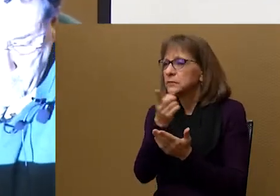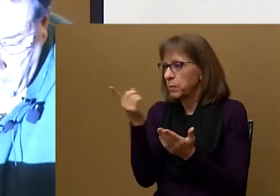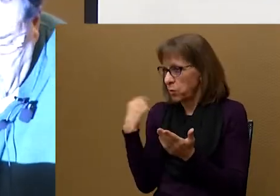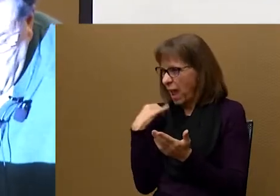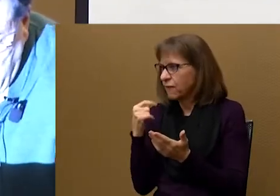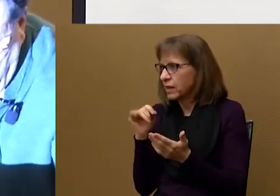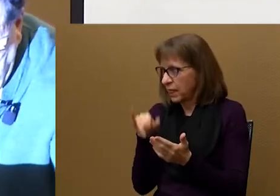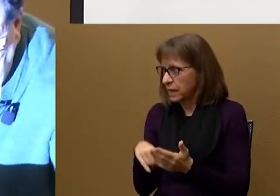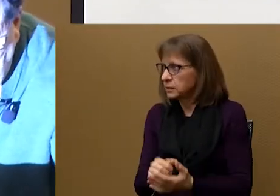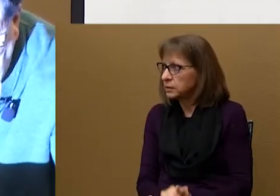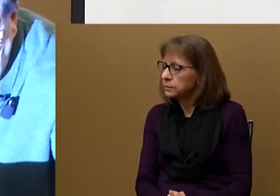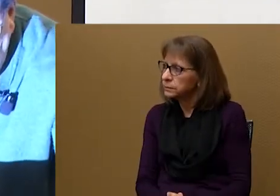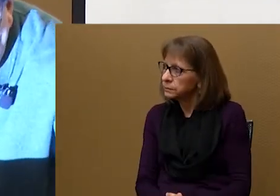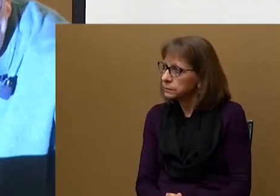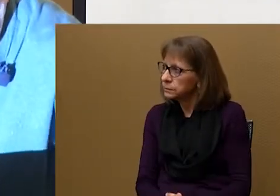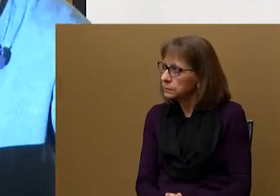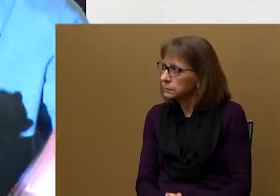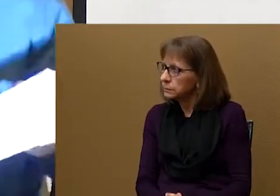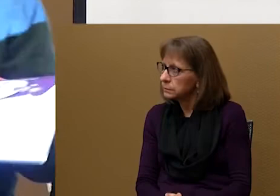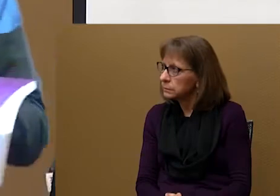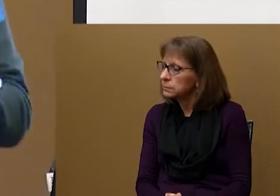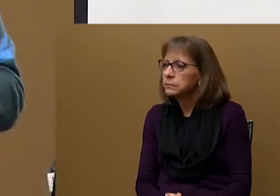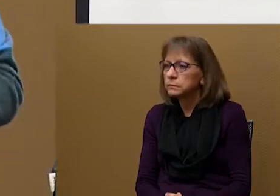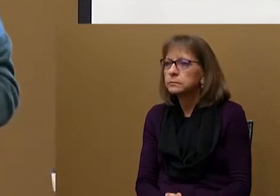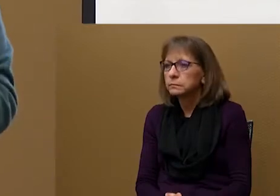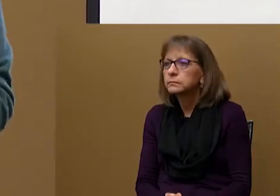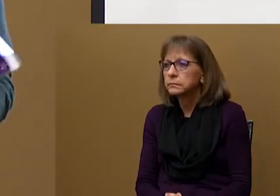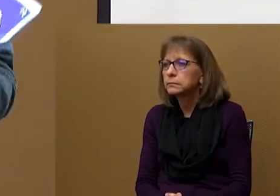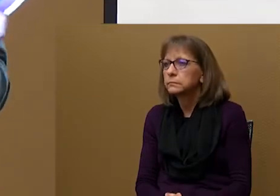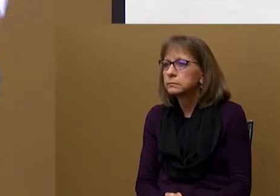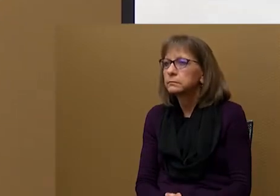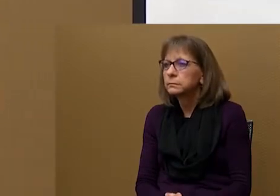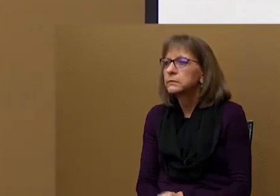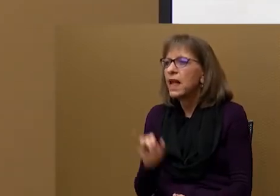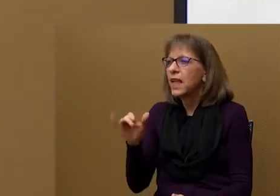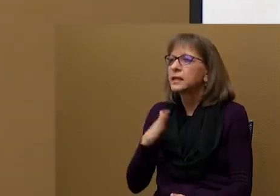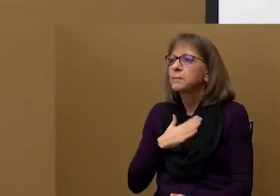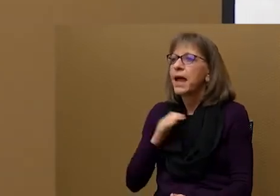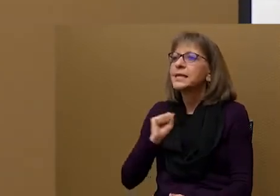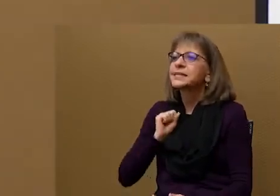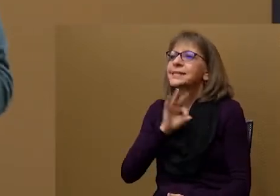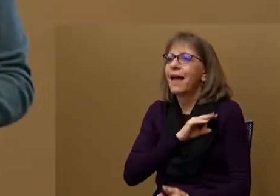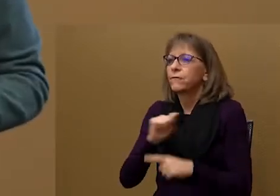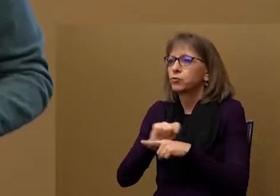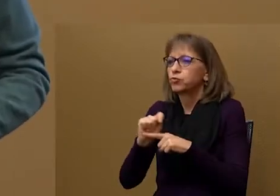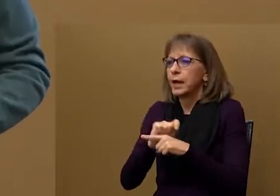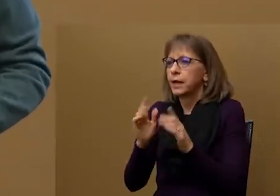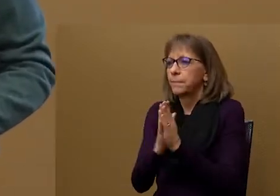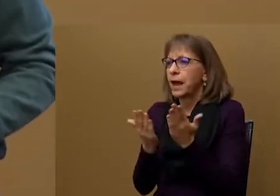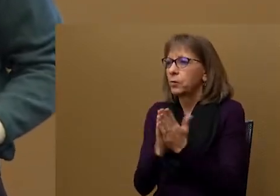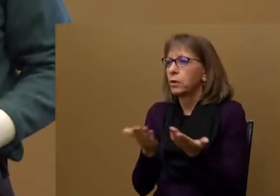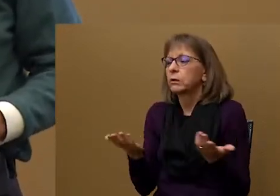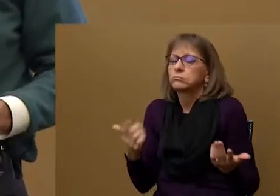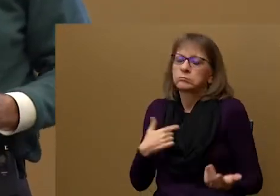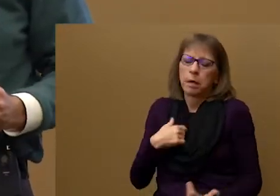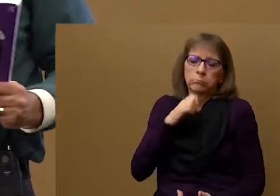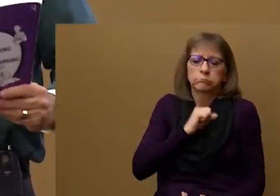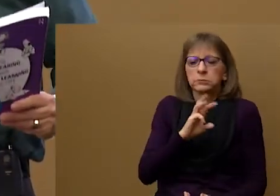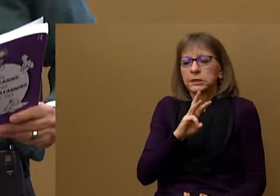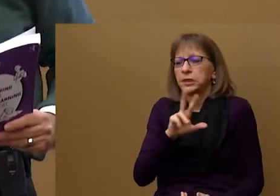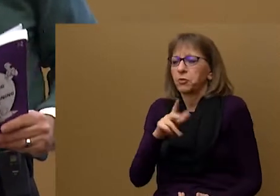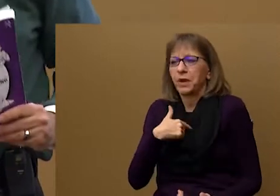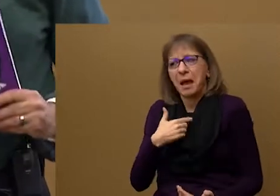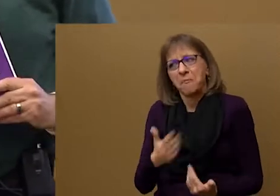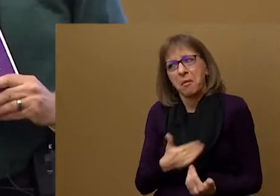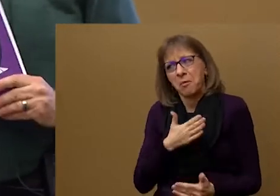which some of you have now, this is a staff training manual. It's like, you know, I'm